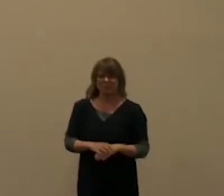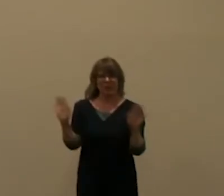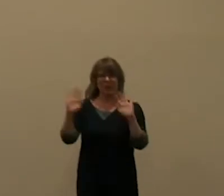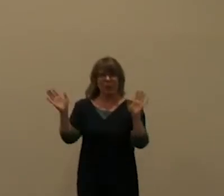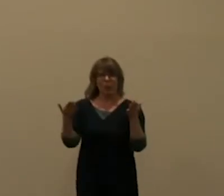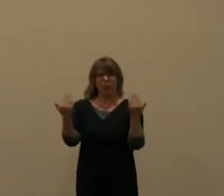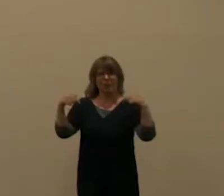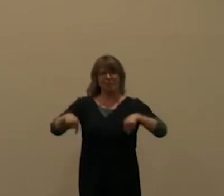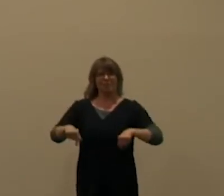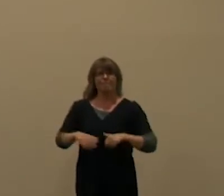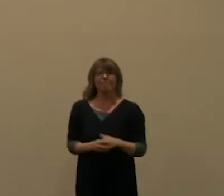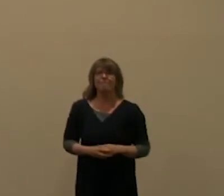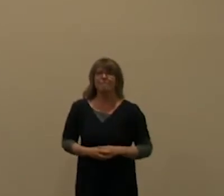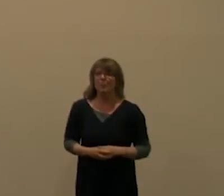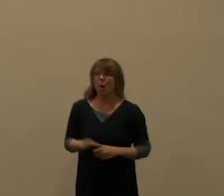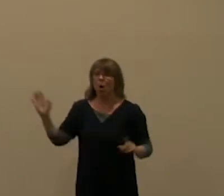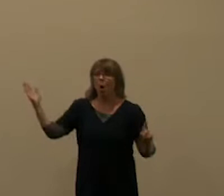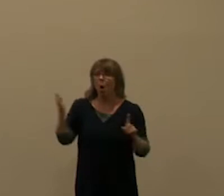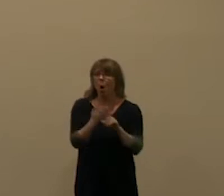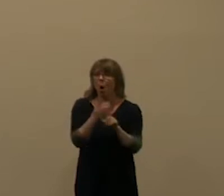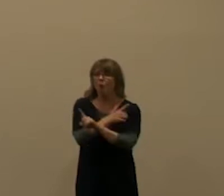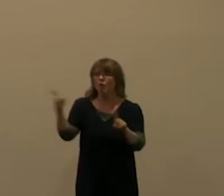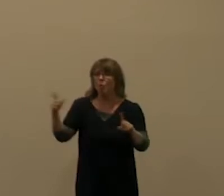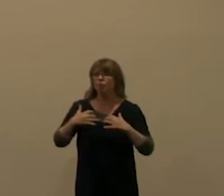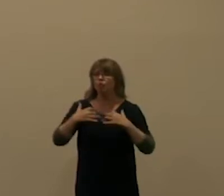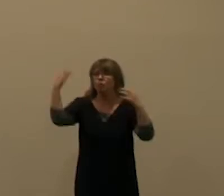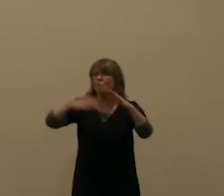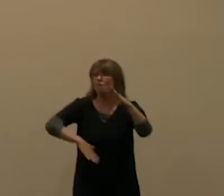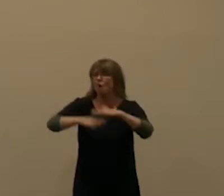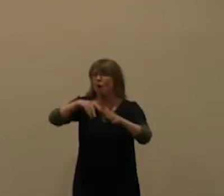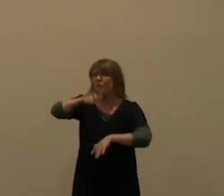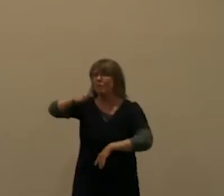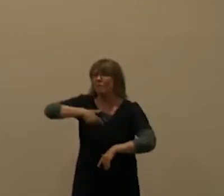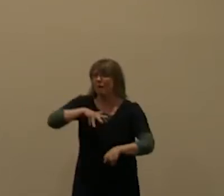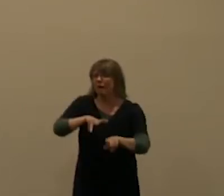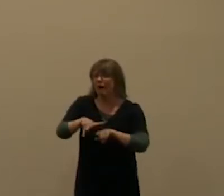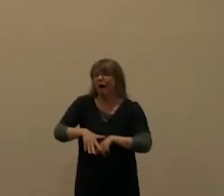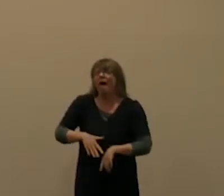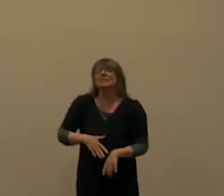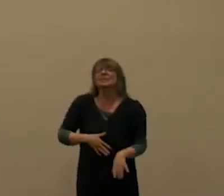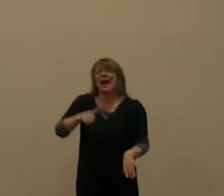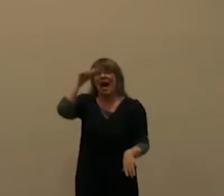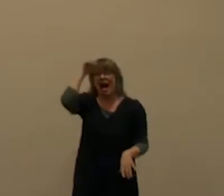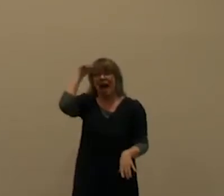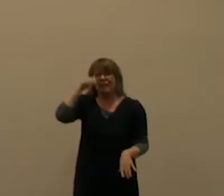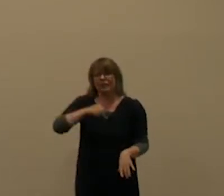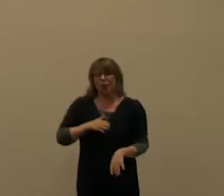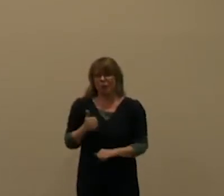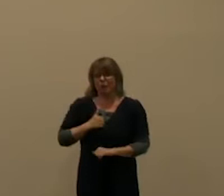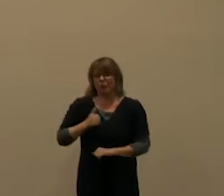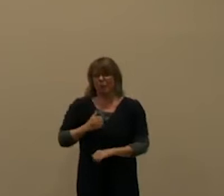Hello and welcome everybody, all of you in this crowded room. I get it, it's almost lunchtime, that's okay, that's